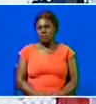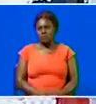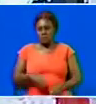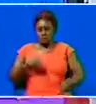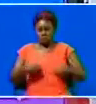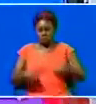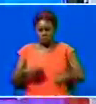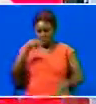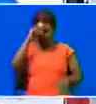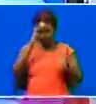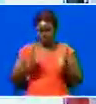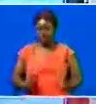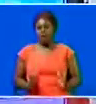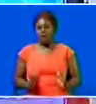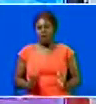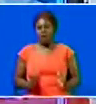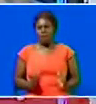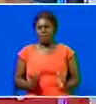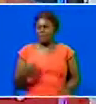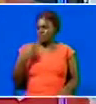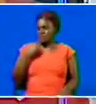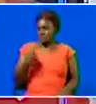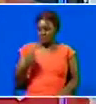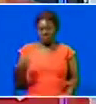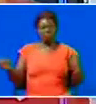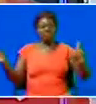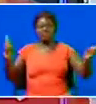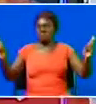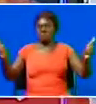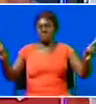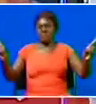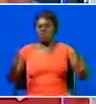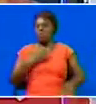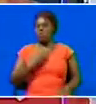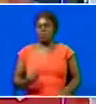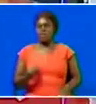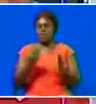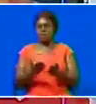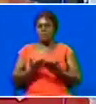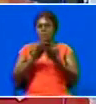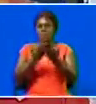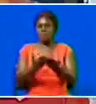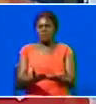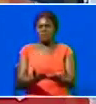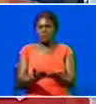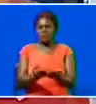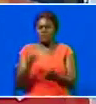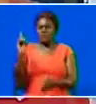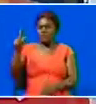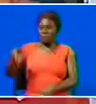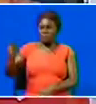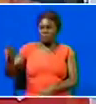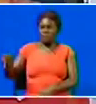Busia Governor Sospeter Ojemong now says he is ready and willing to provide the Office of Director of